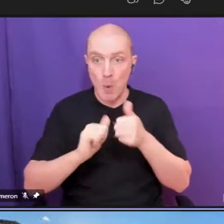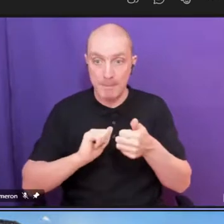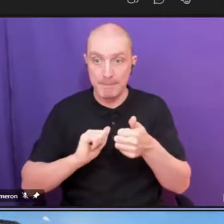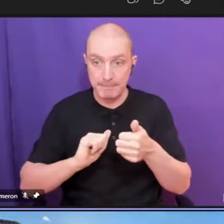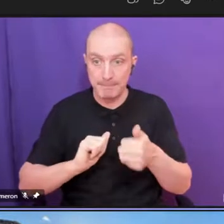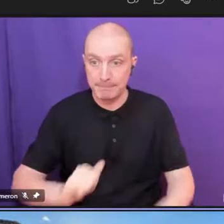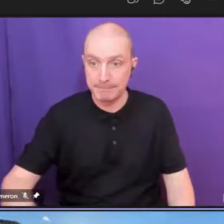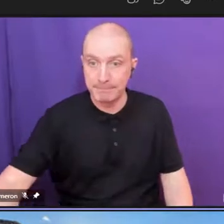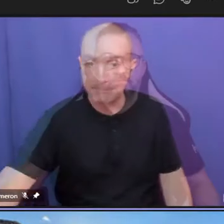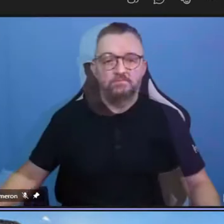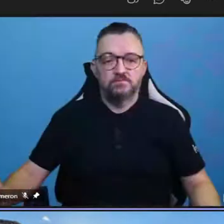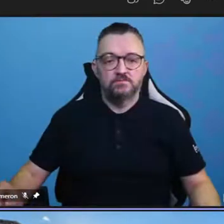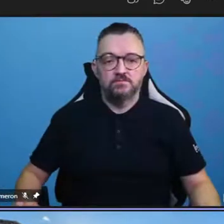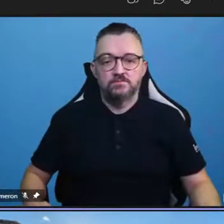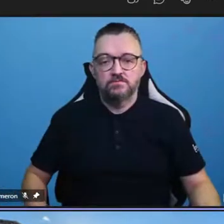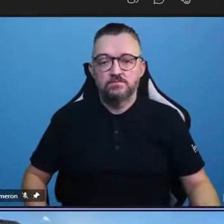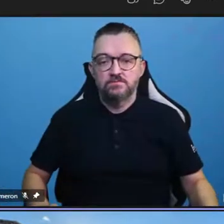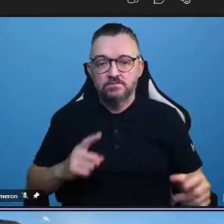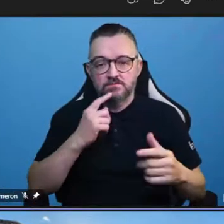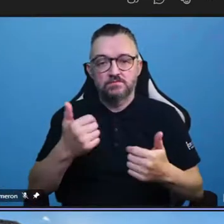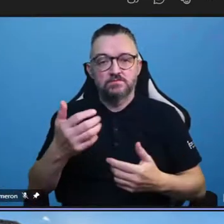Yvonne got all the questions, it looks like.